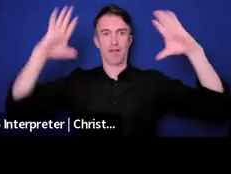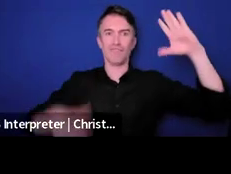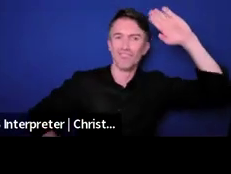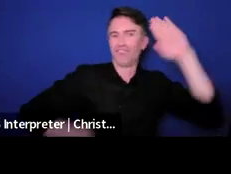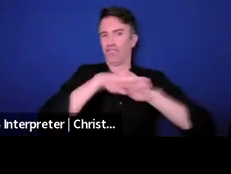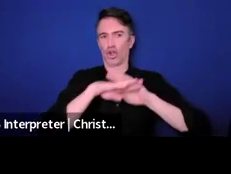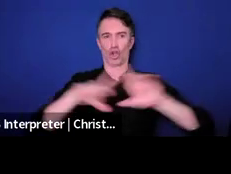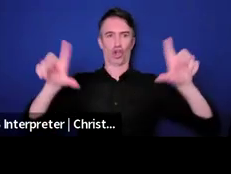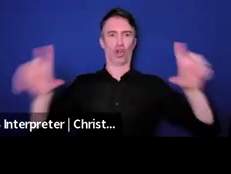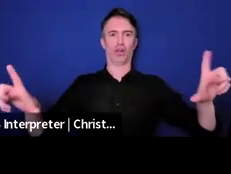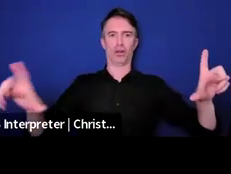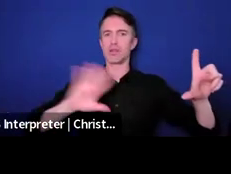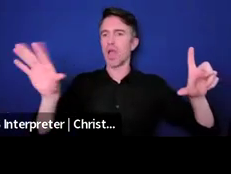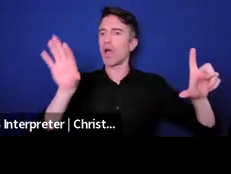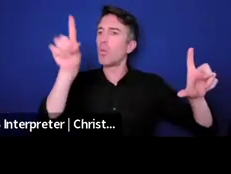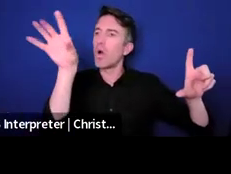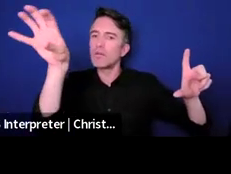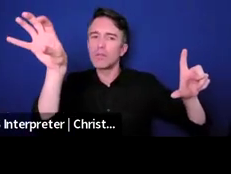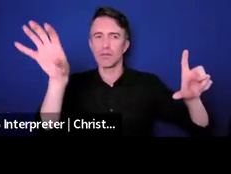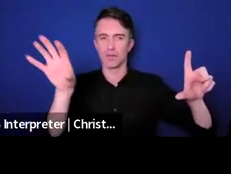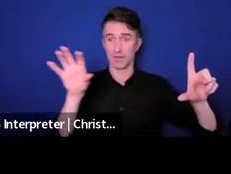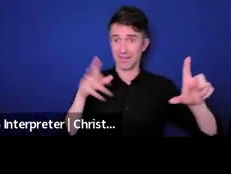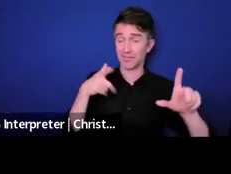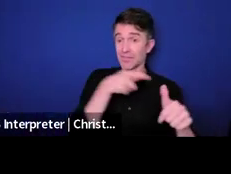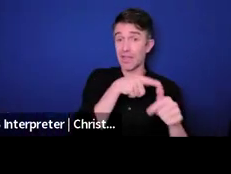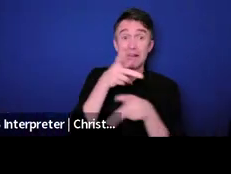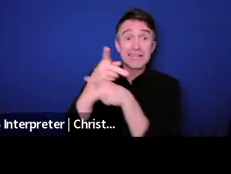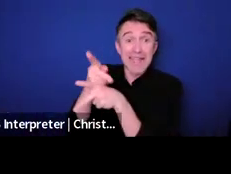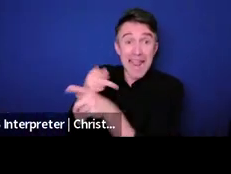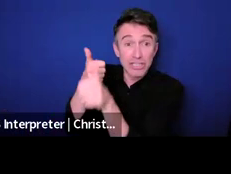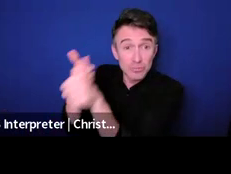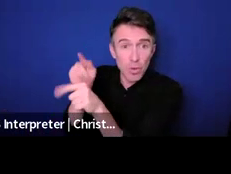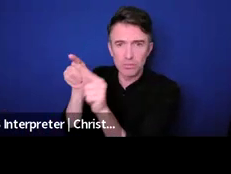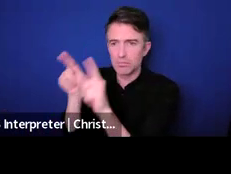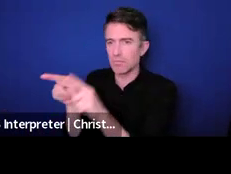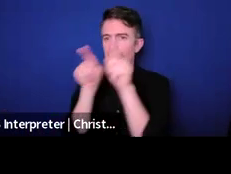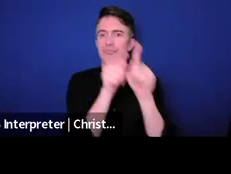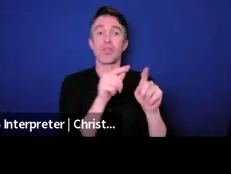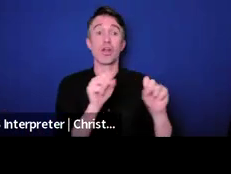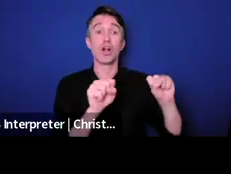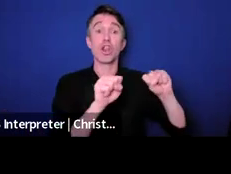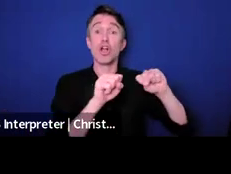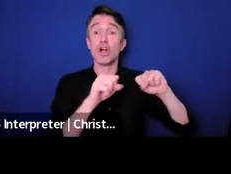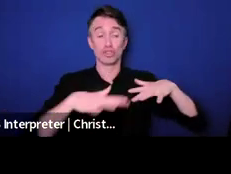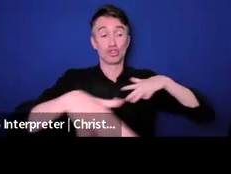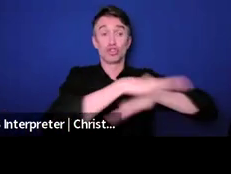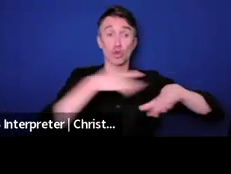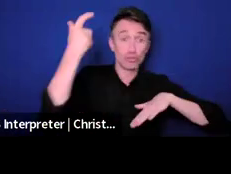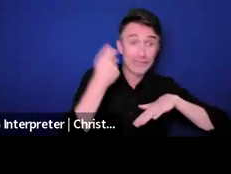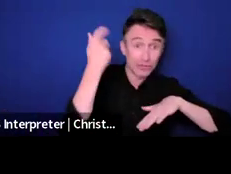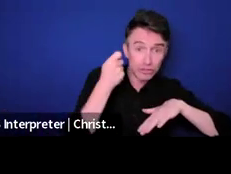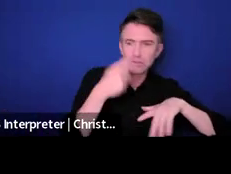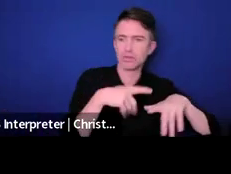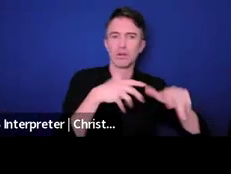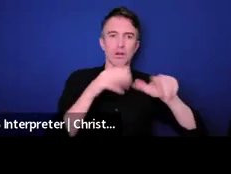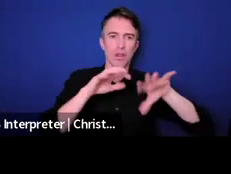many of those required services are that Lauren already explained in terms of what care and support entails are